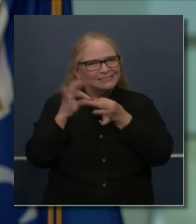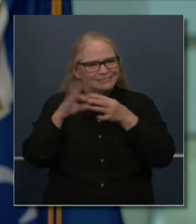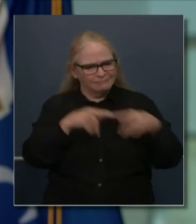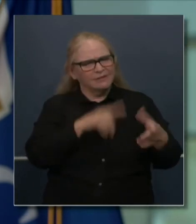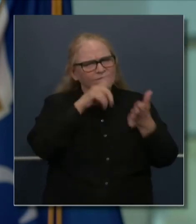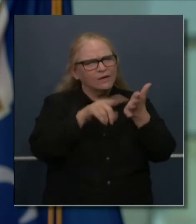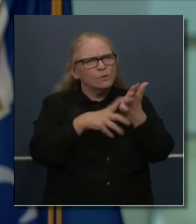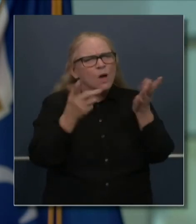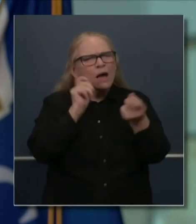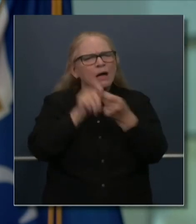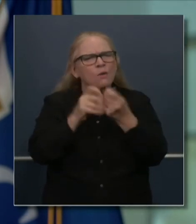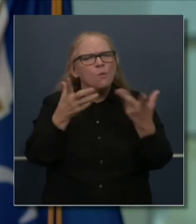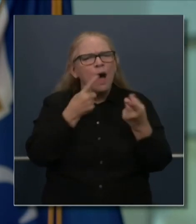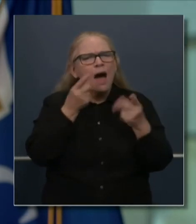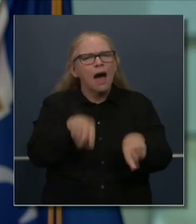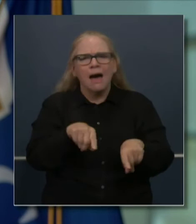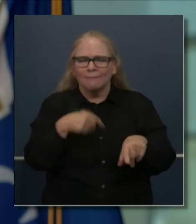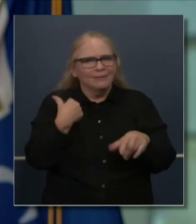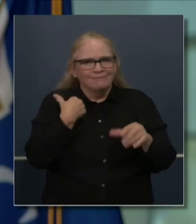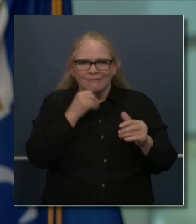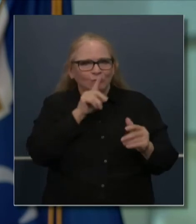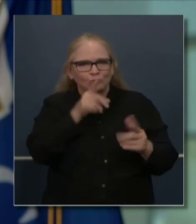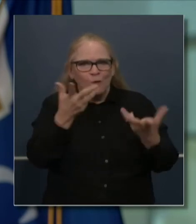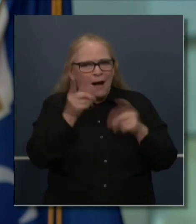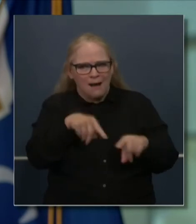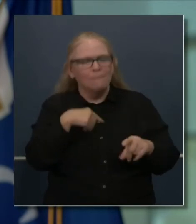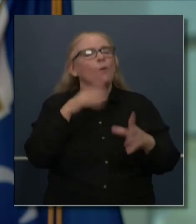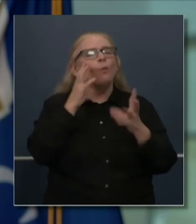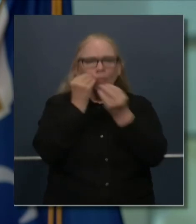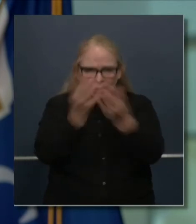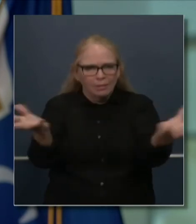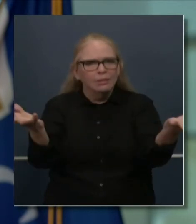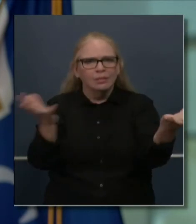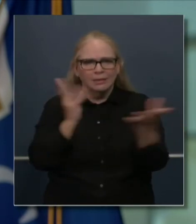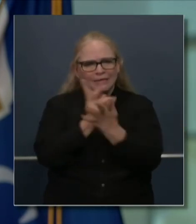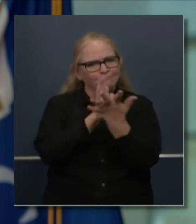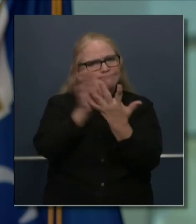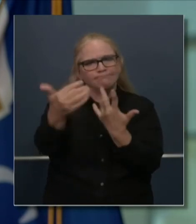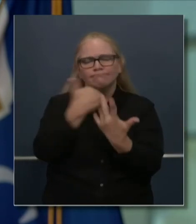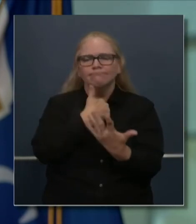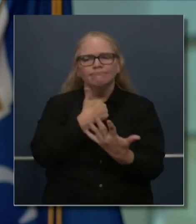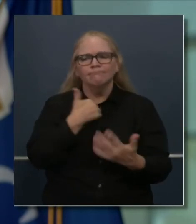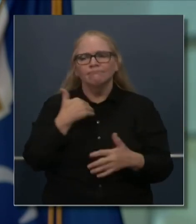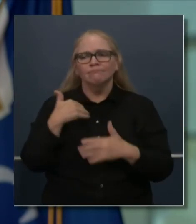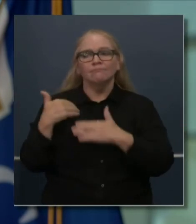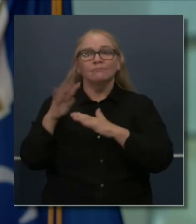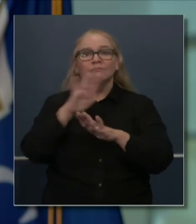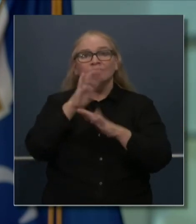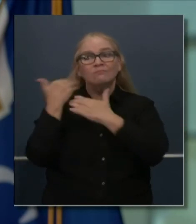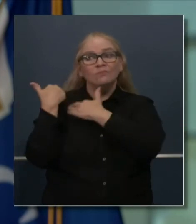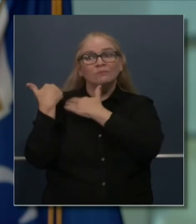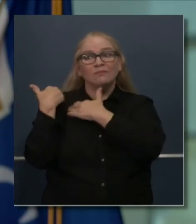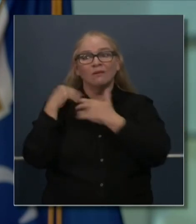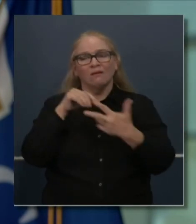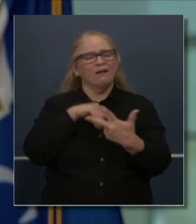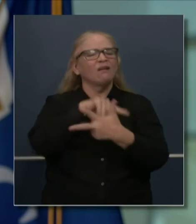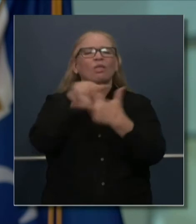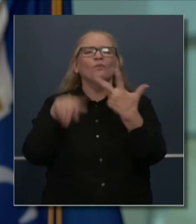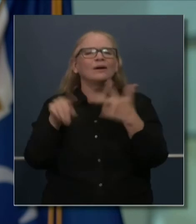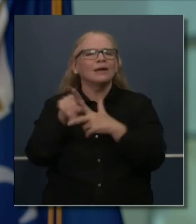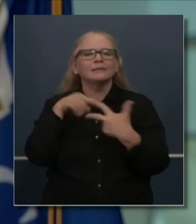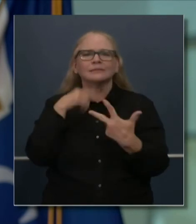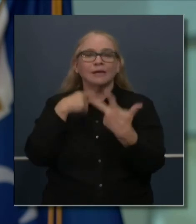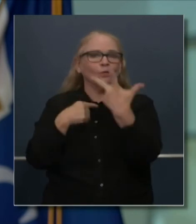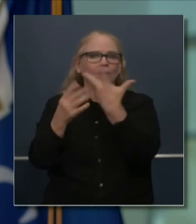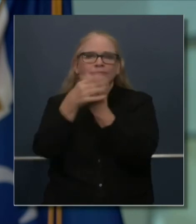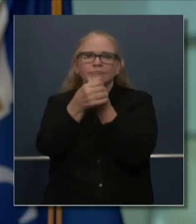space, well aware of that interaction. Again, there's a shared responsibility here, three-legged stool as it relates to energy in the state